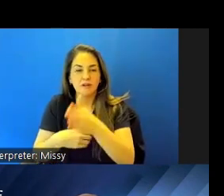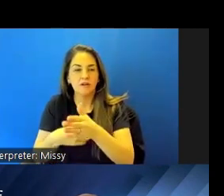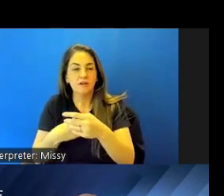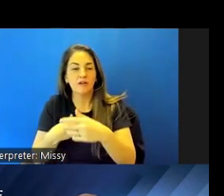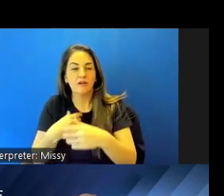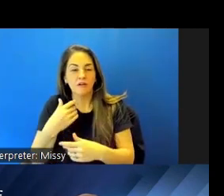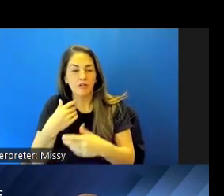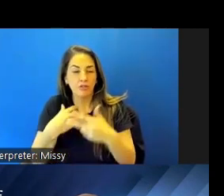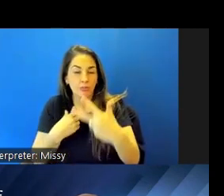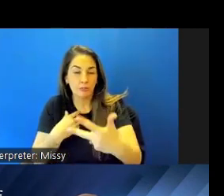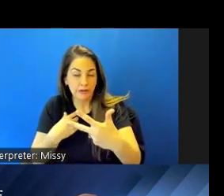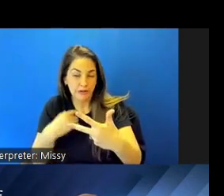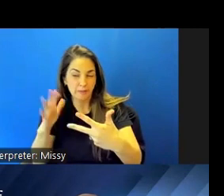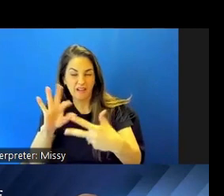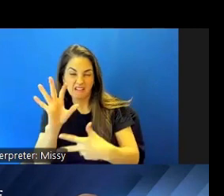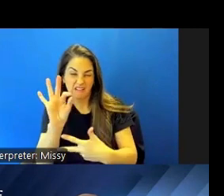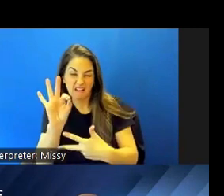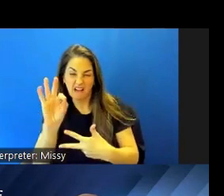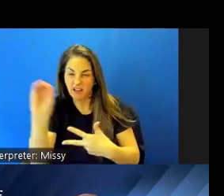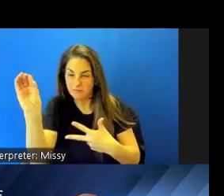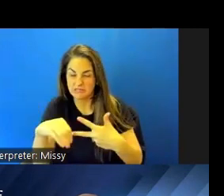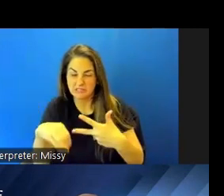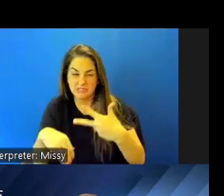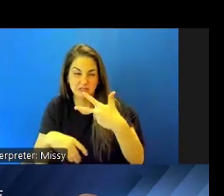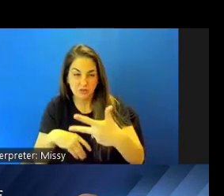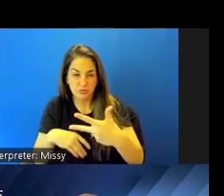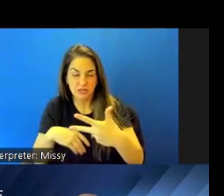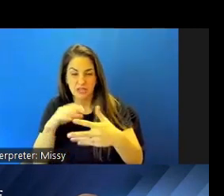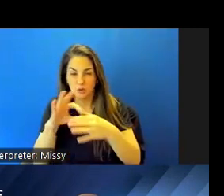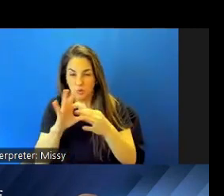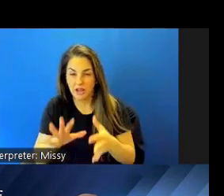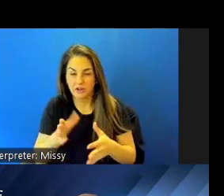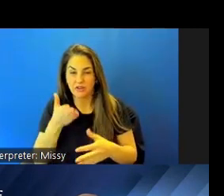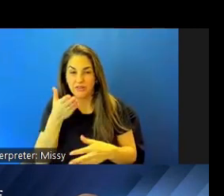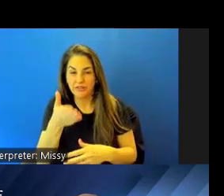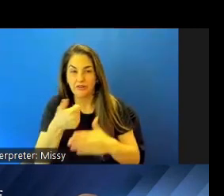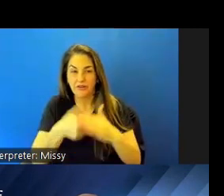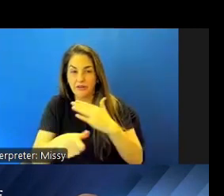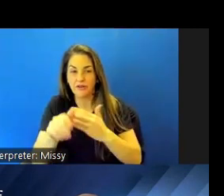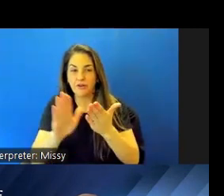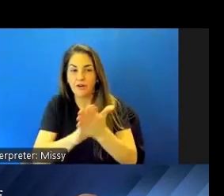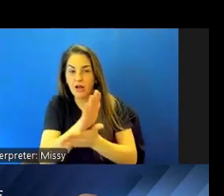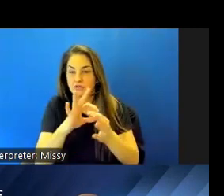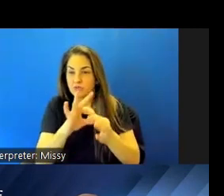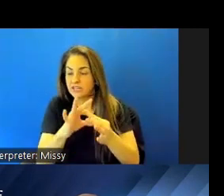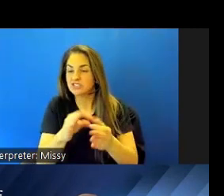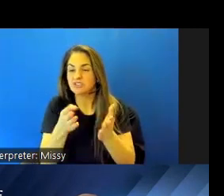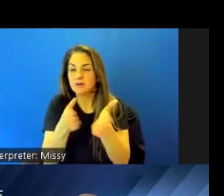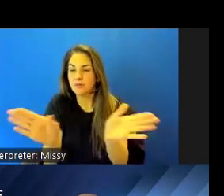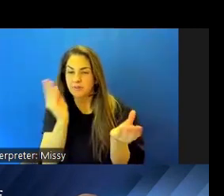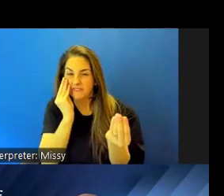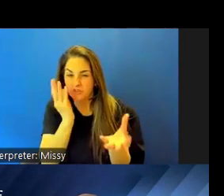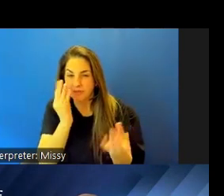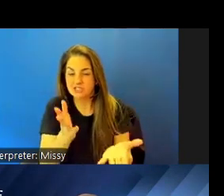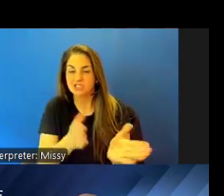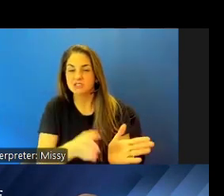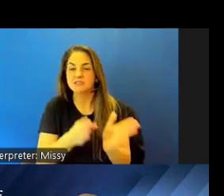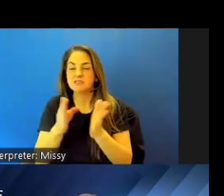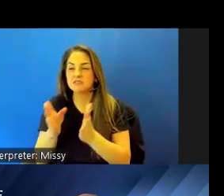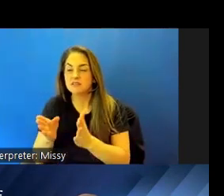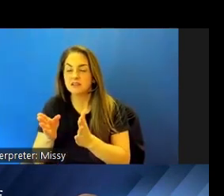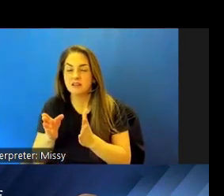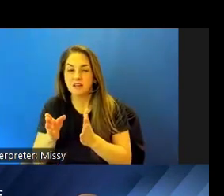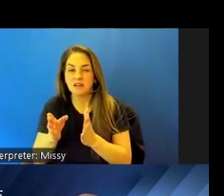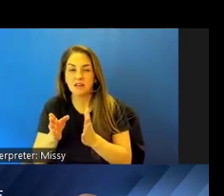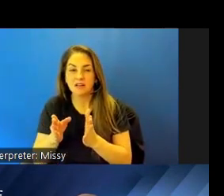three, about 9% coordinators that are from college relations or public information, and